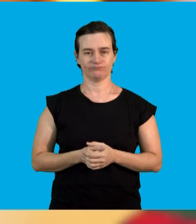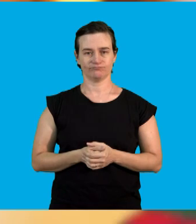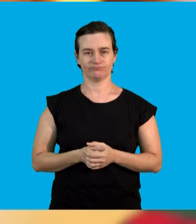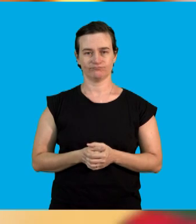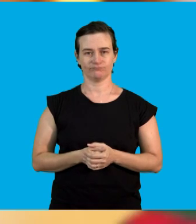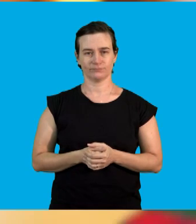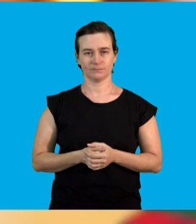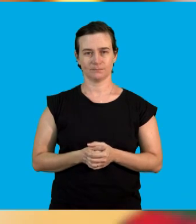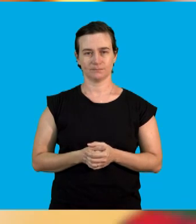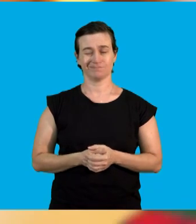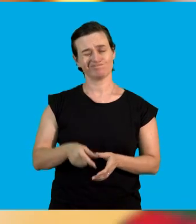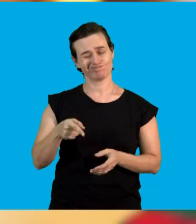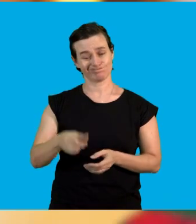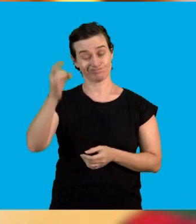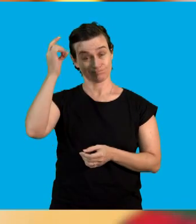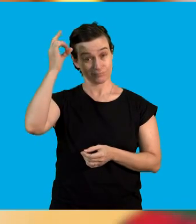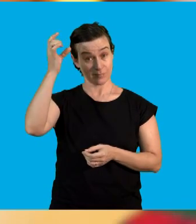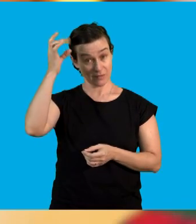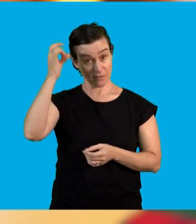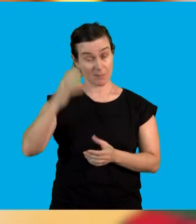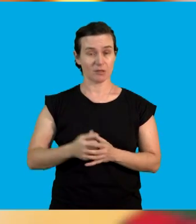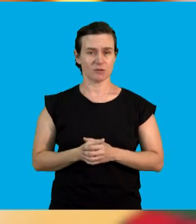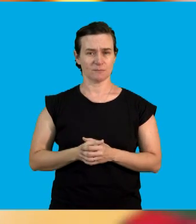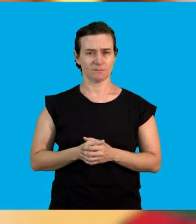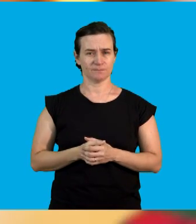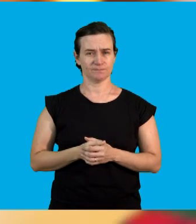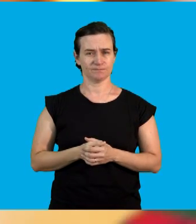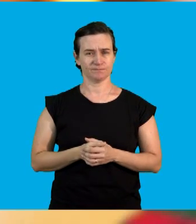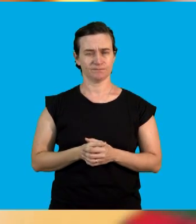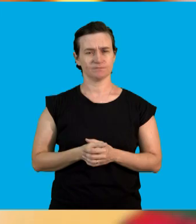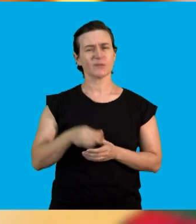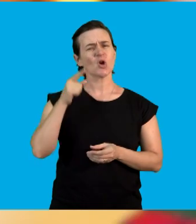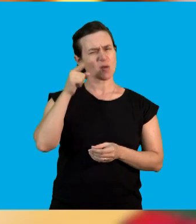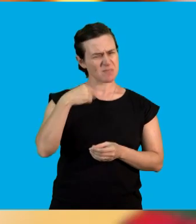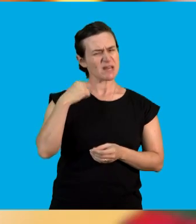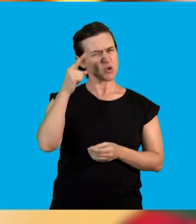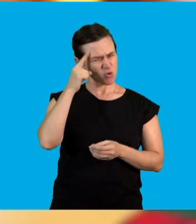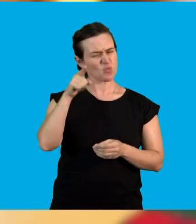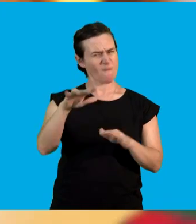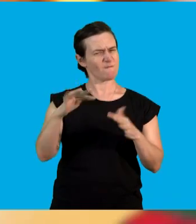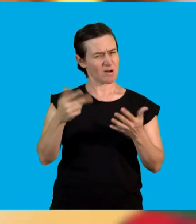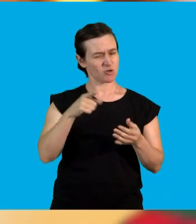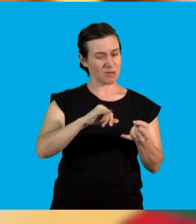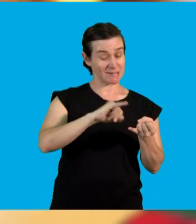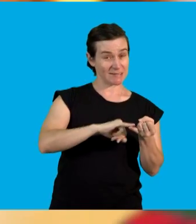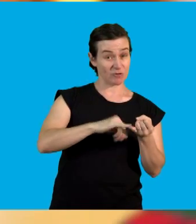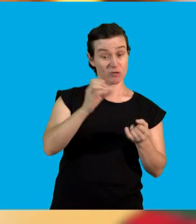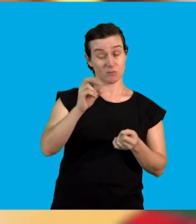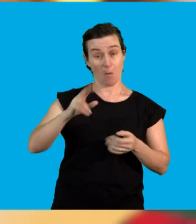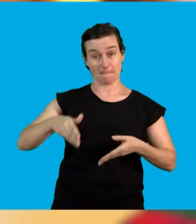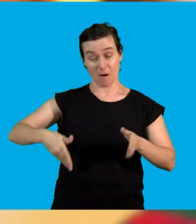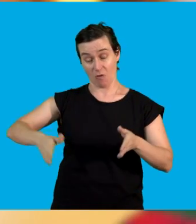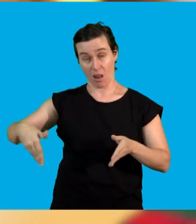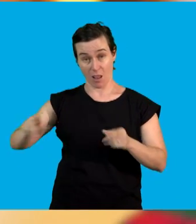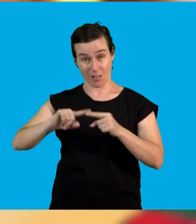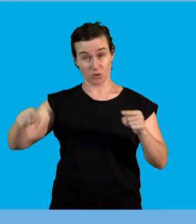Now, with this information, there's something that you already know about either the series circuit or the parallel circuit. So